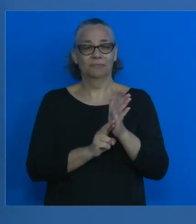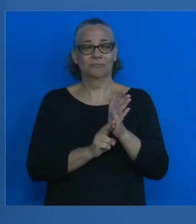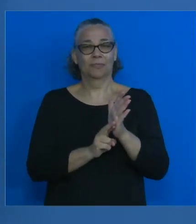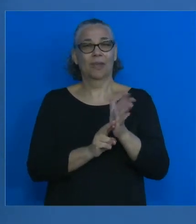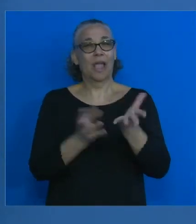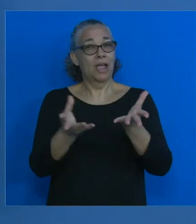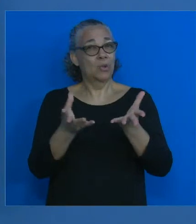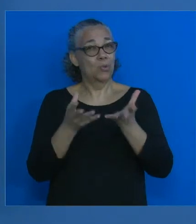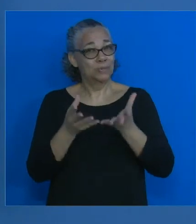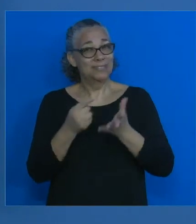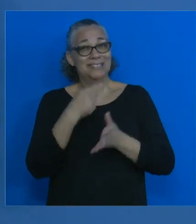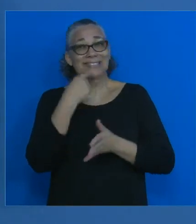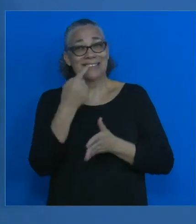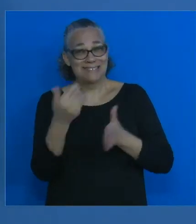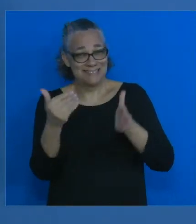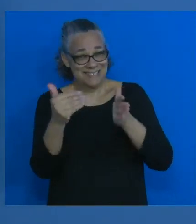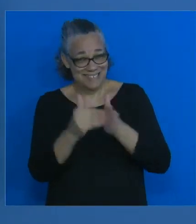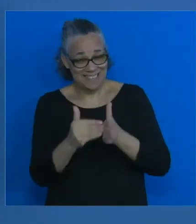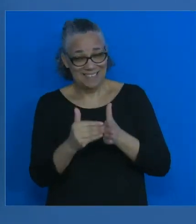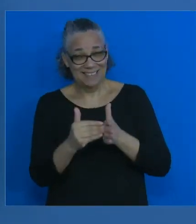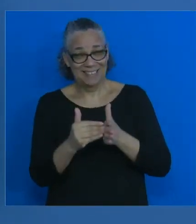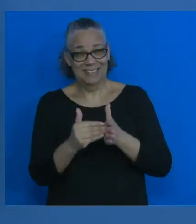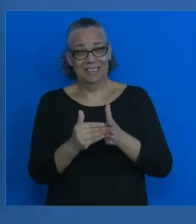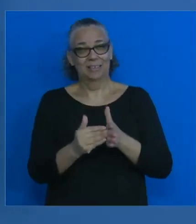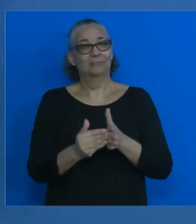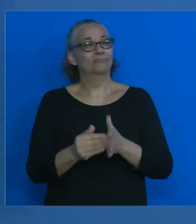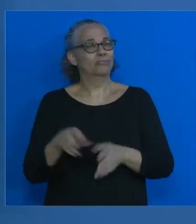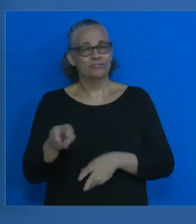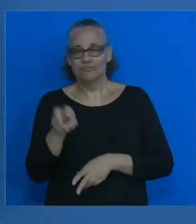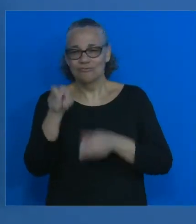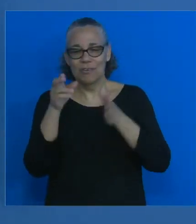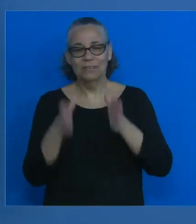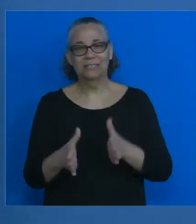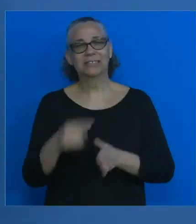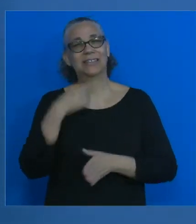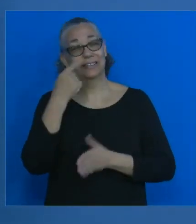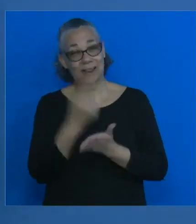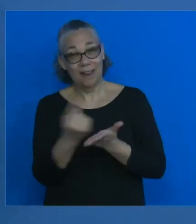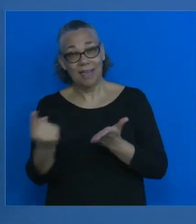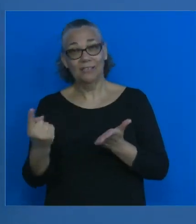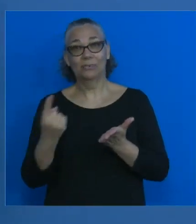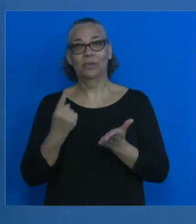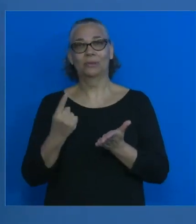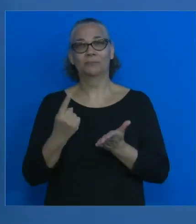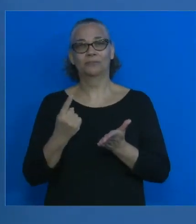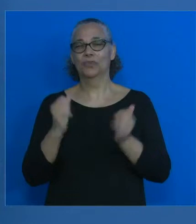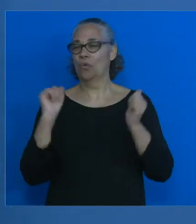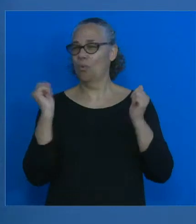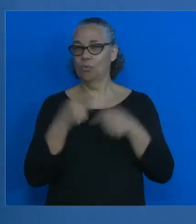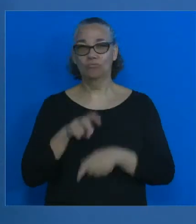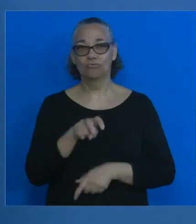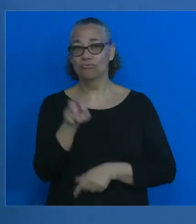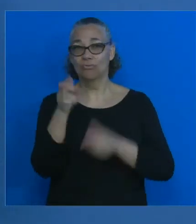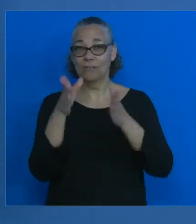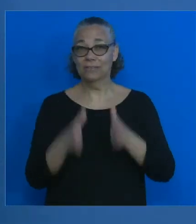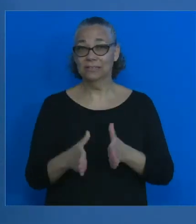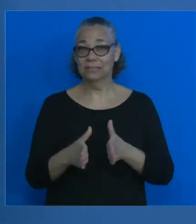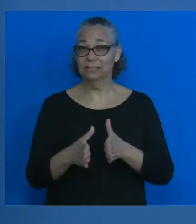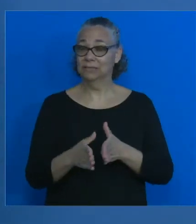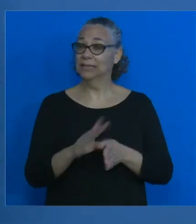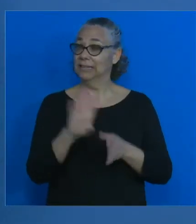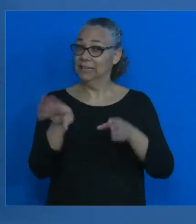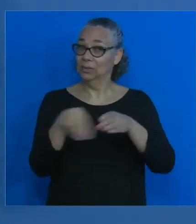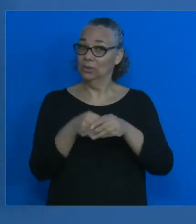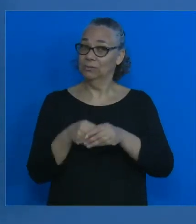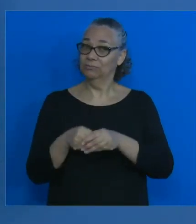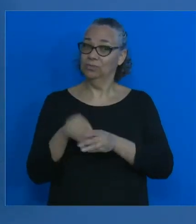would like to restate a reminder to travelers, which I've issued in a press release last week. All travelers, including returning